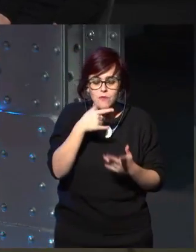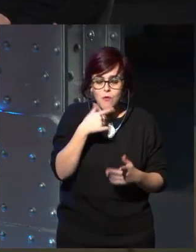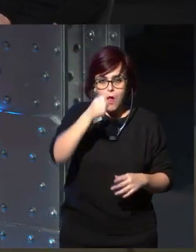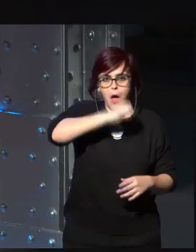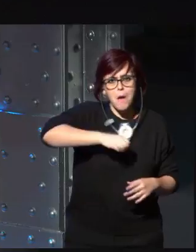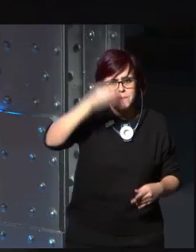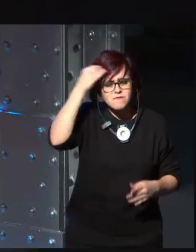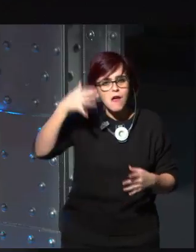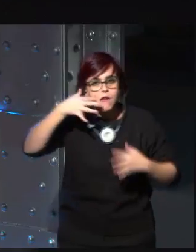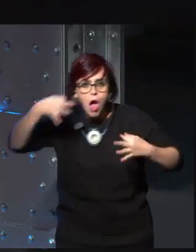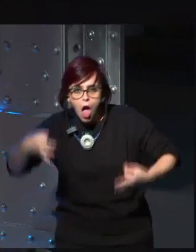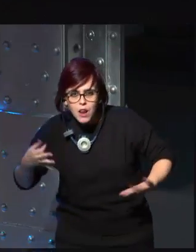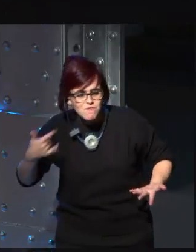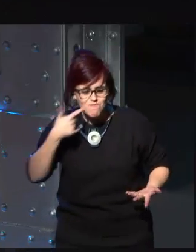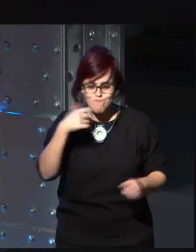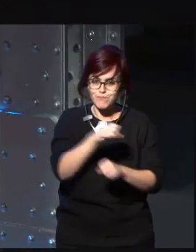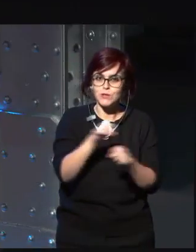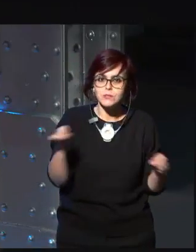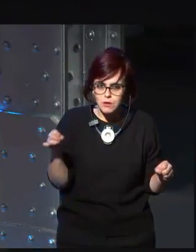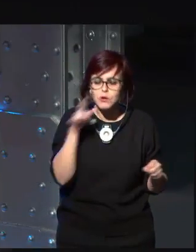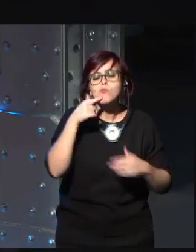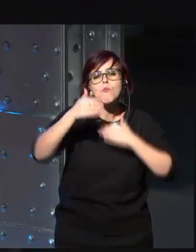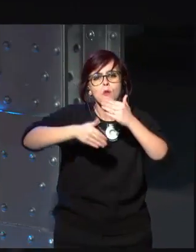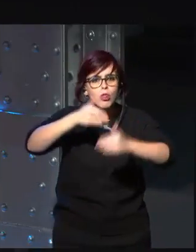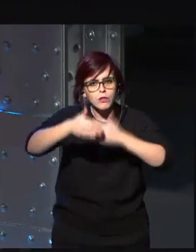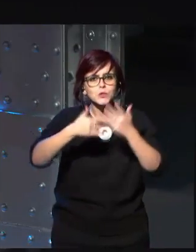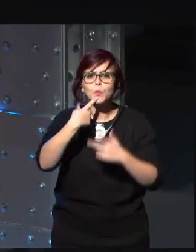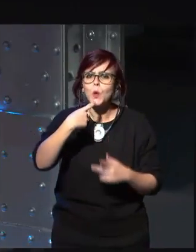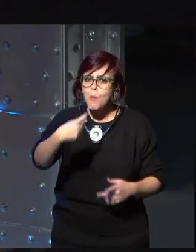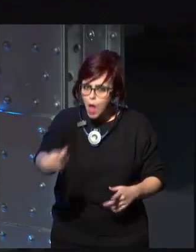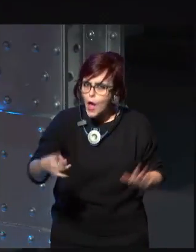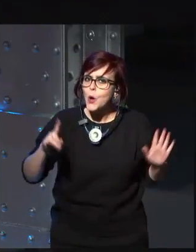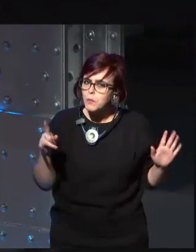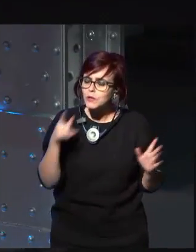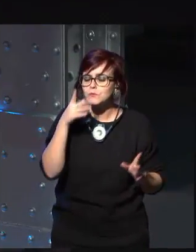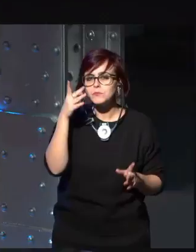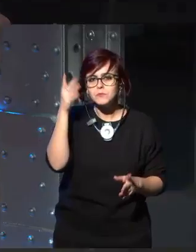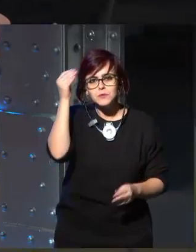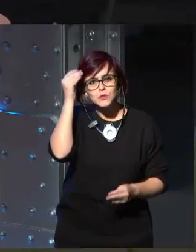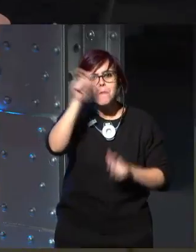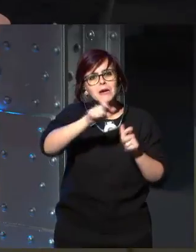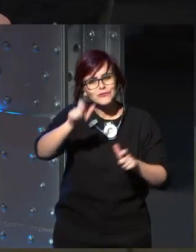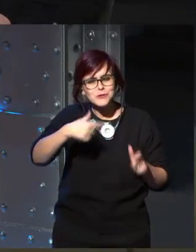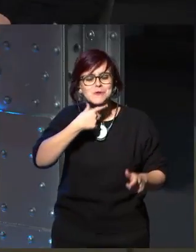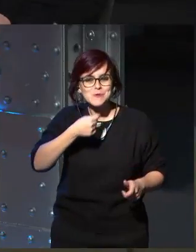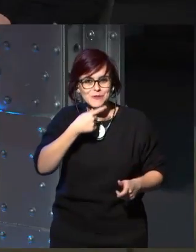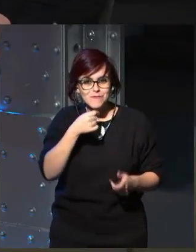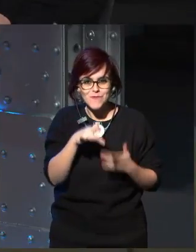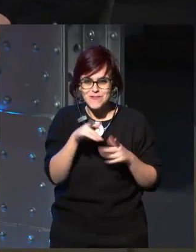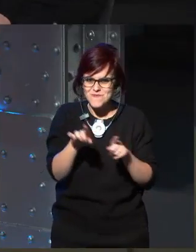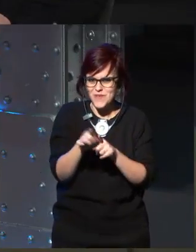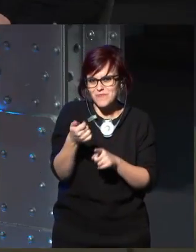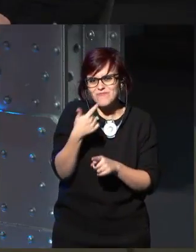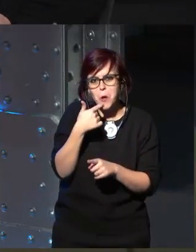very complex process. That probably some people liked the idea of being thrilled by it, of being fooled, and others really were thrilled and fooled by it.